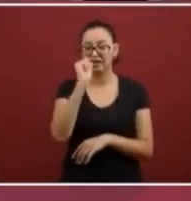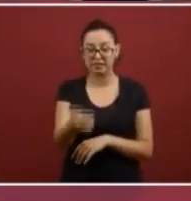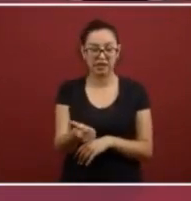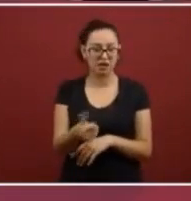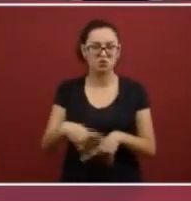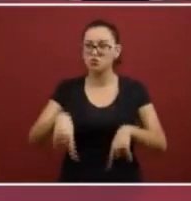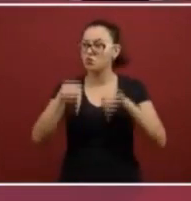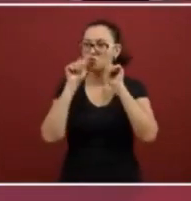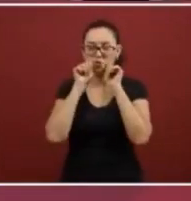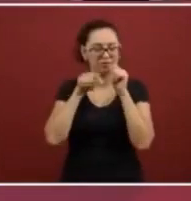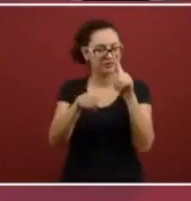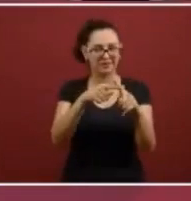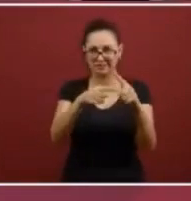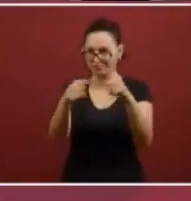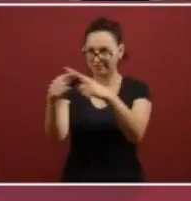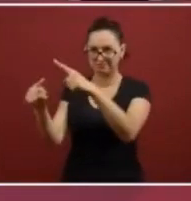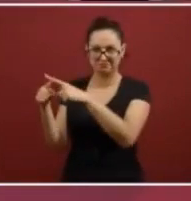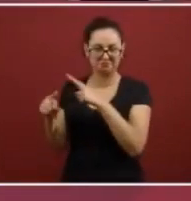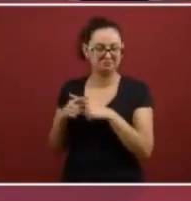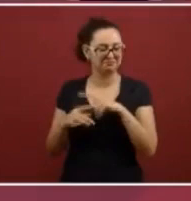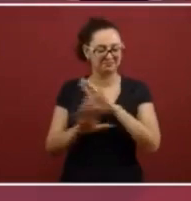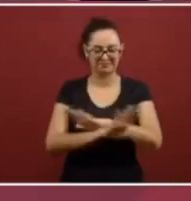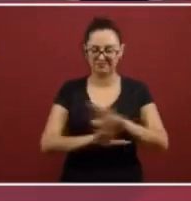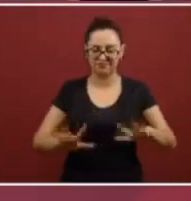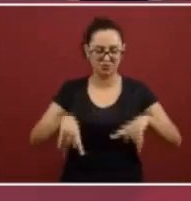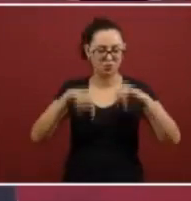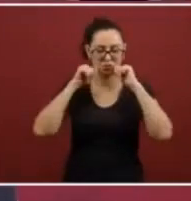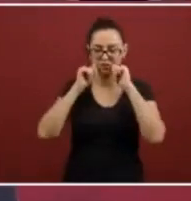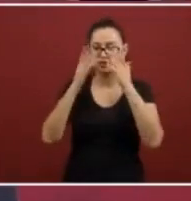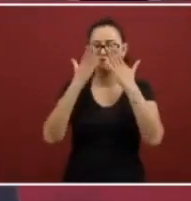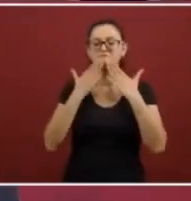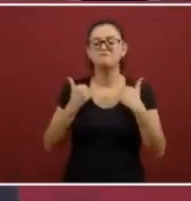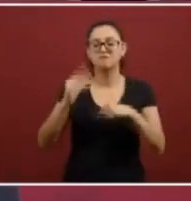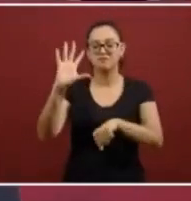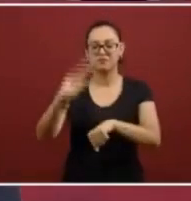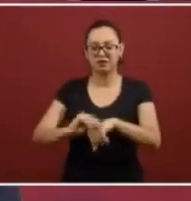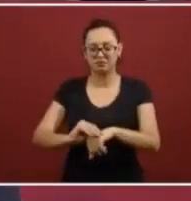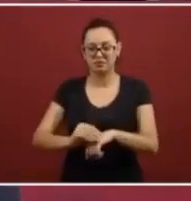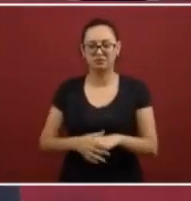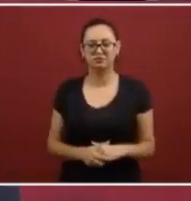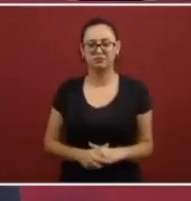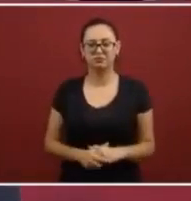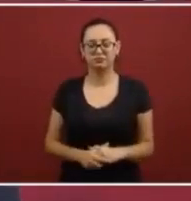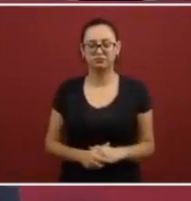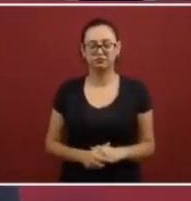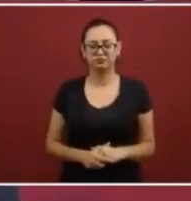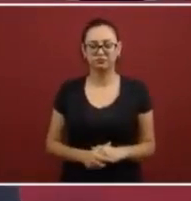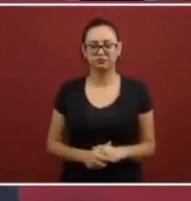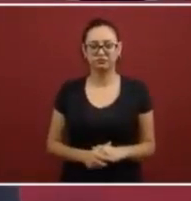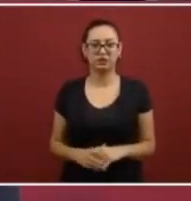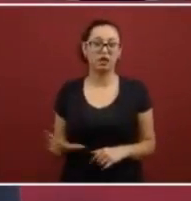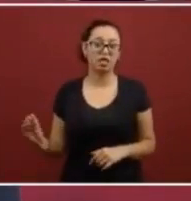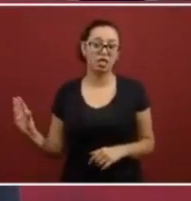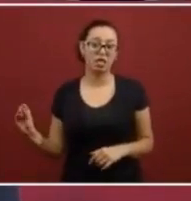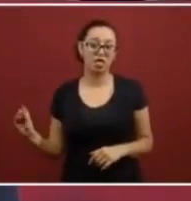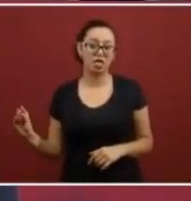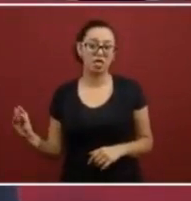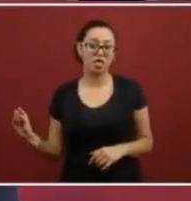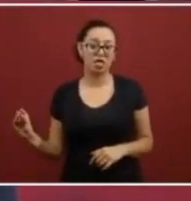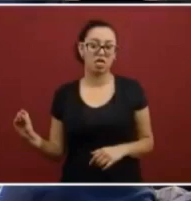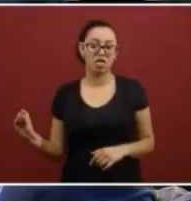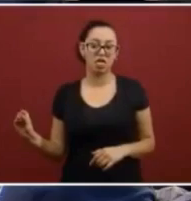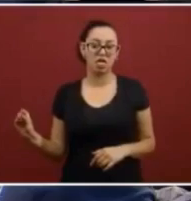nadie. from anyone. Trátese de quien se trate. It doesn't matter who they're talking about, who it refers to. No one will be allowed